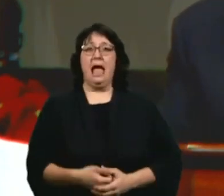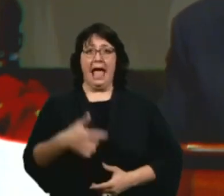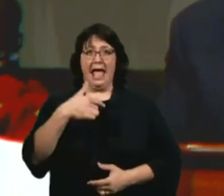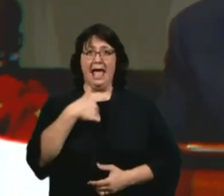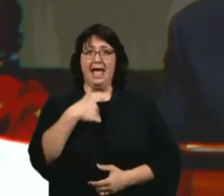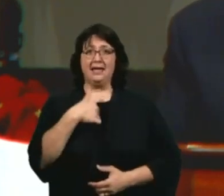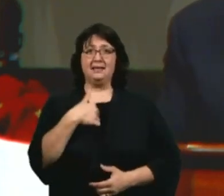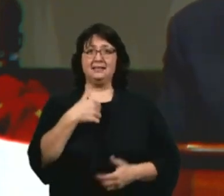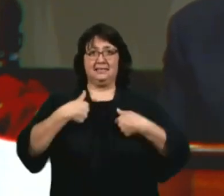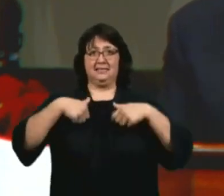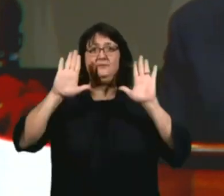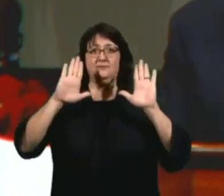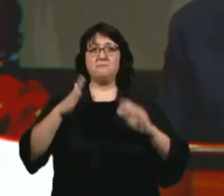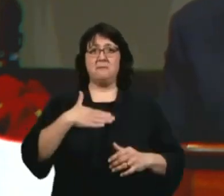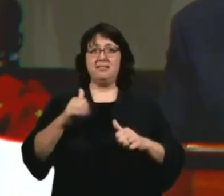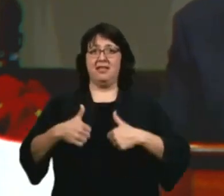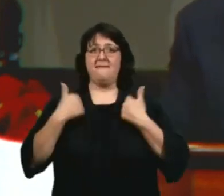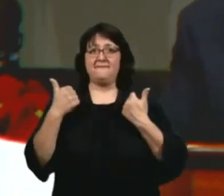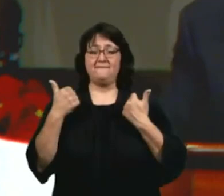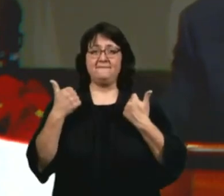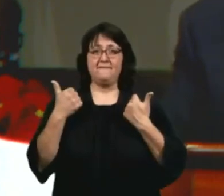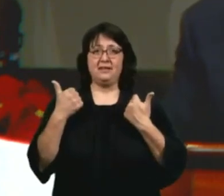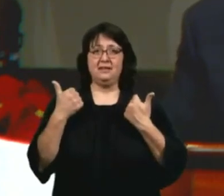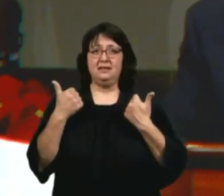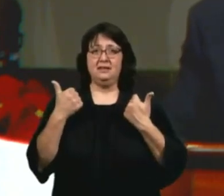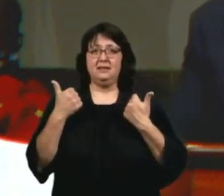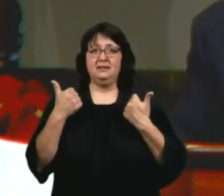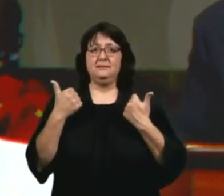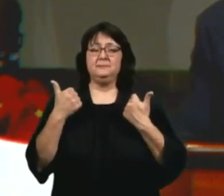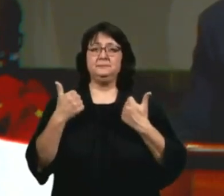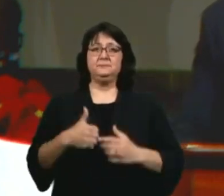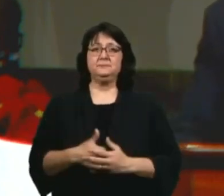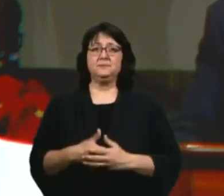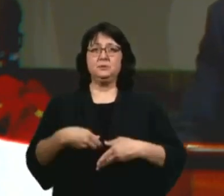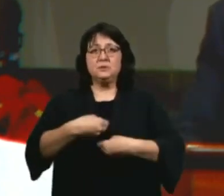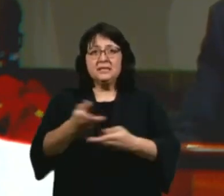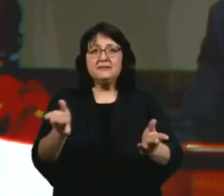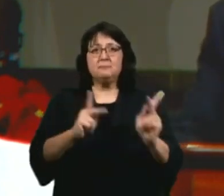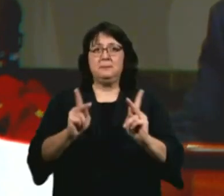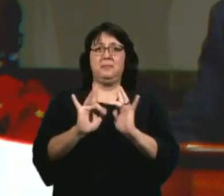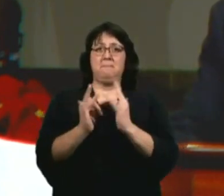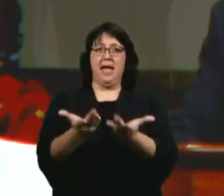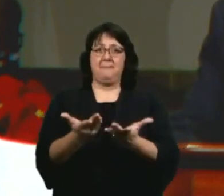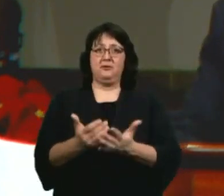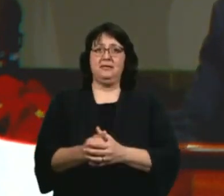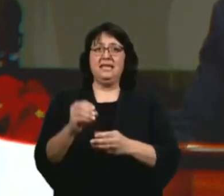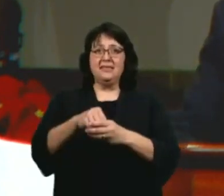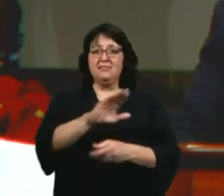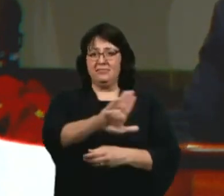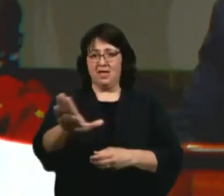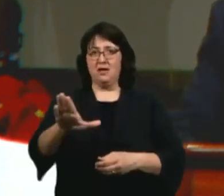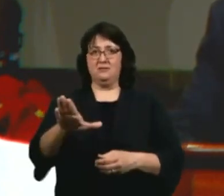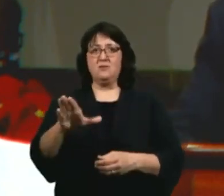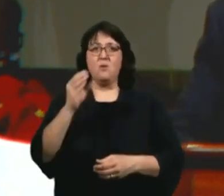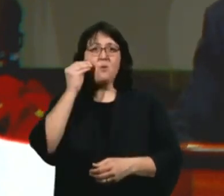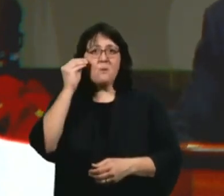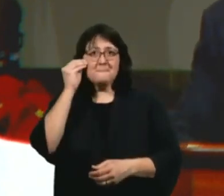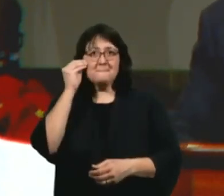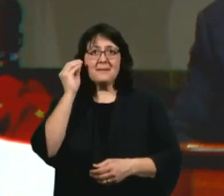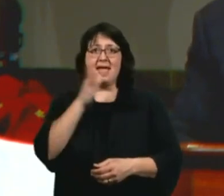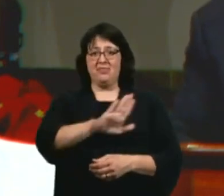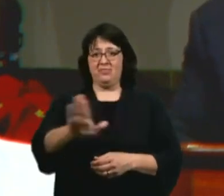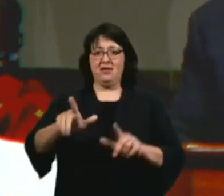I've given my life to getting people to have a Bible in their home and in their